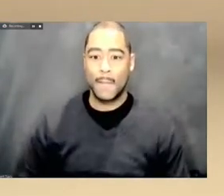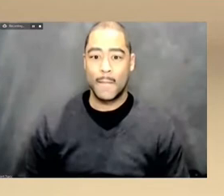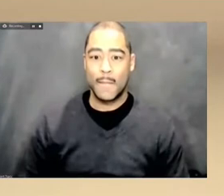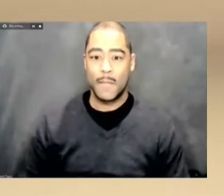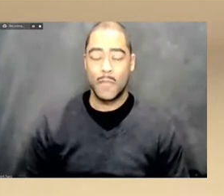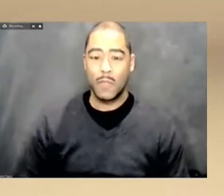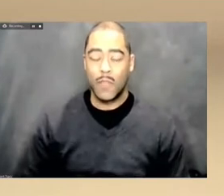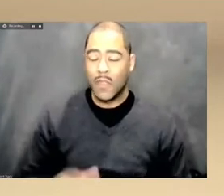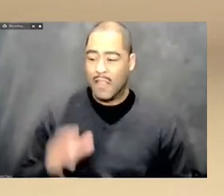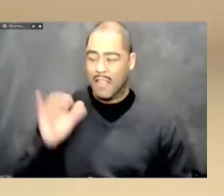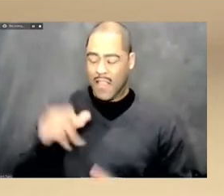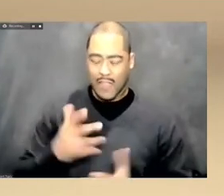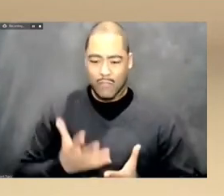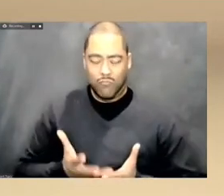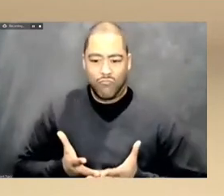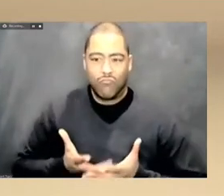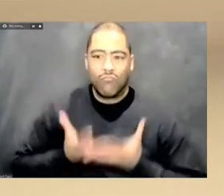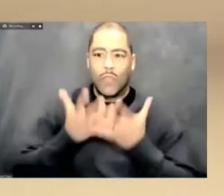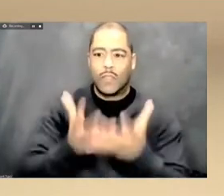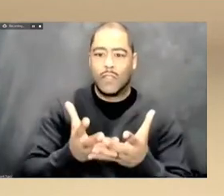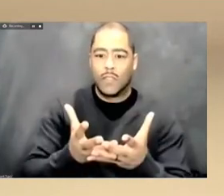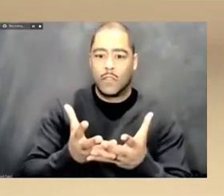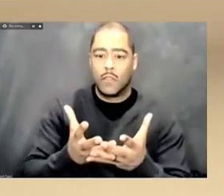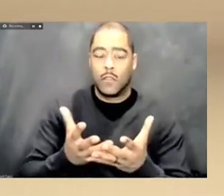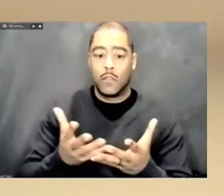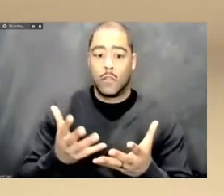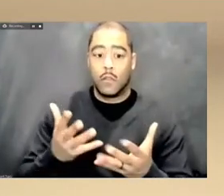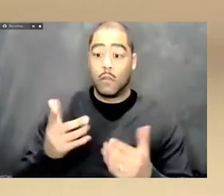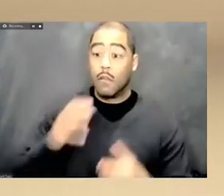really express and at any age, you can